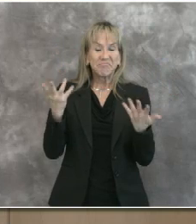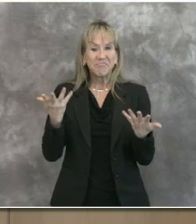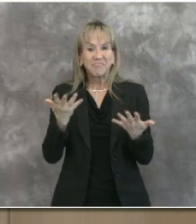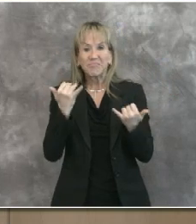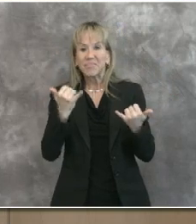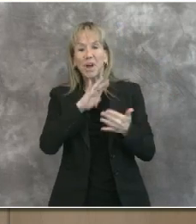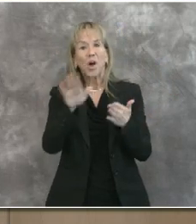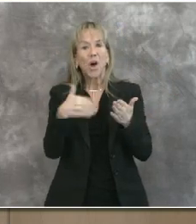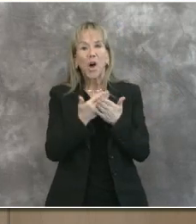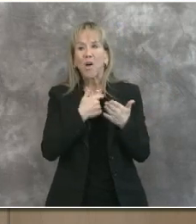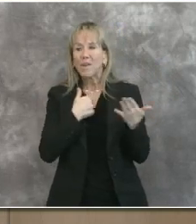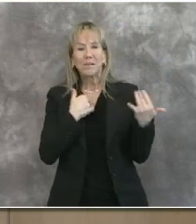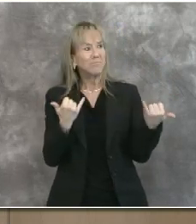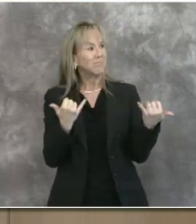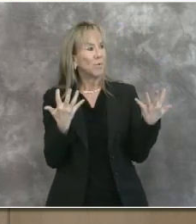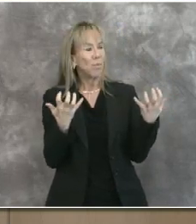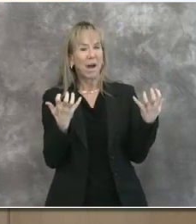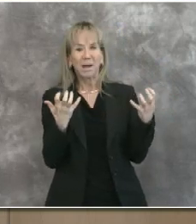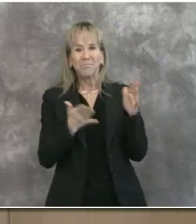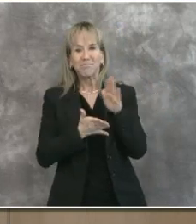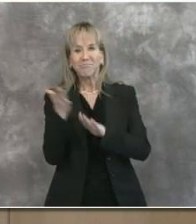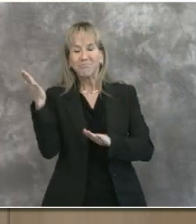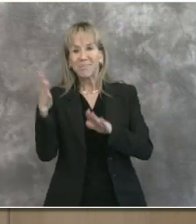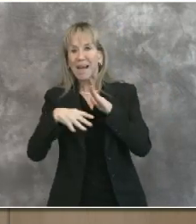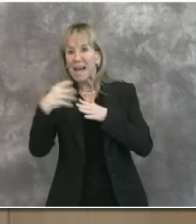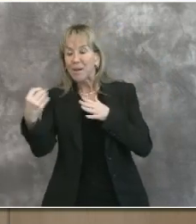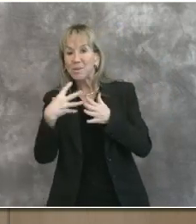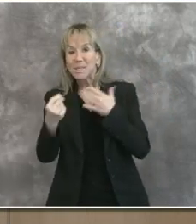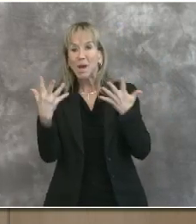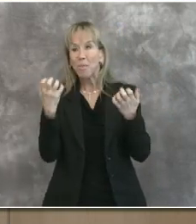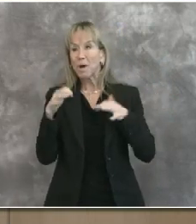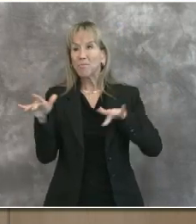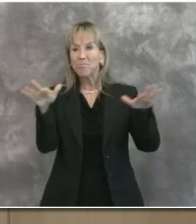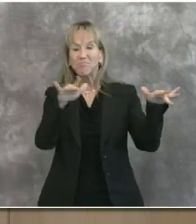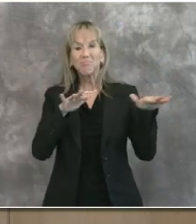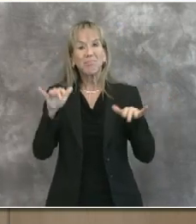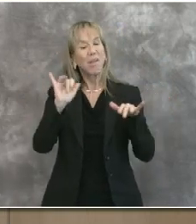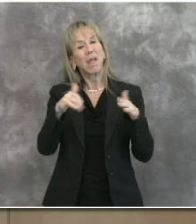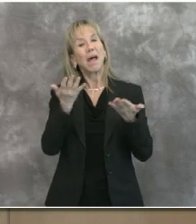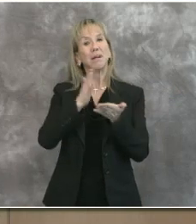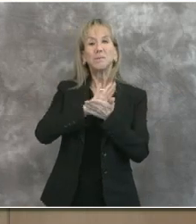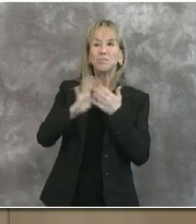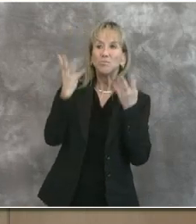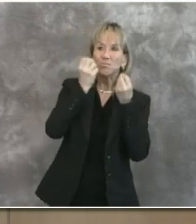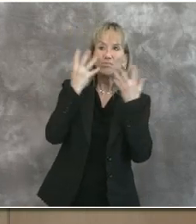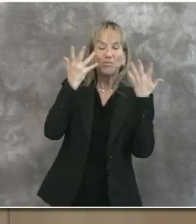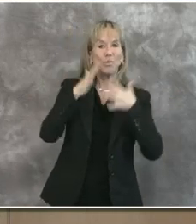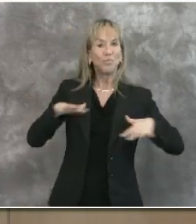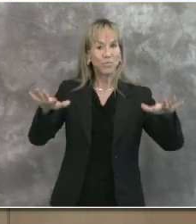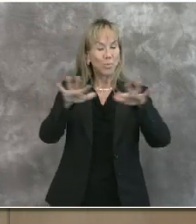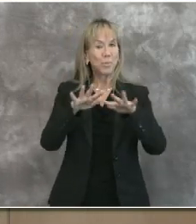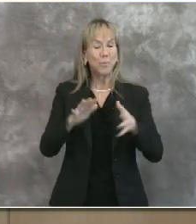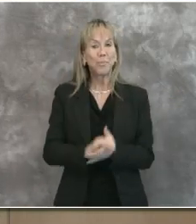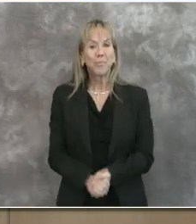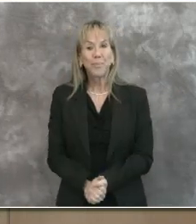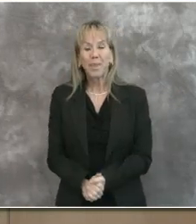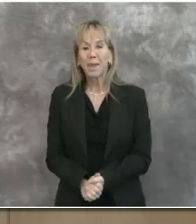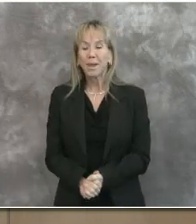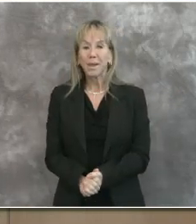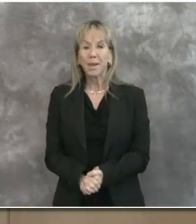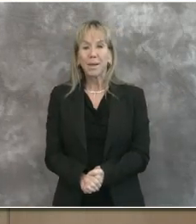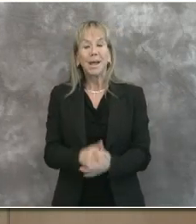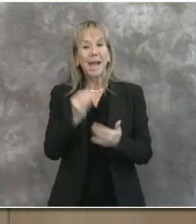are longing to get outside to enjoy the blessings of nature that have been bestowed upon our San Diego region. And certainly